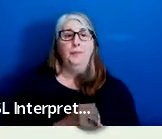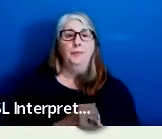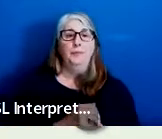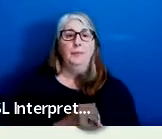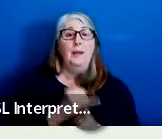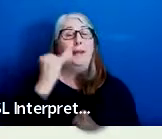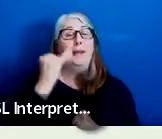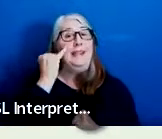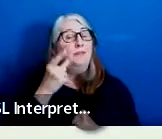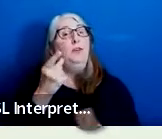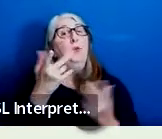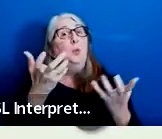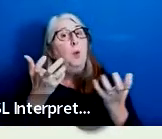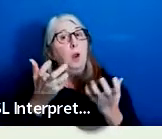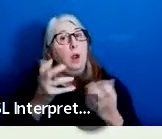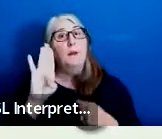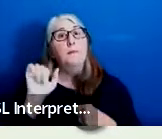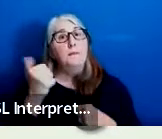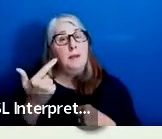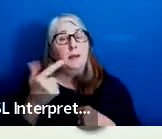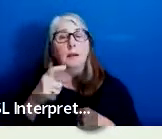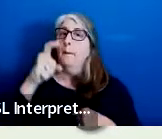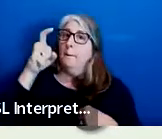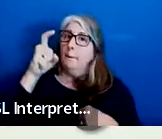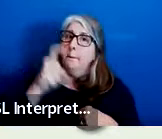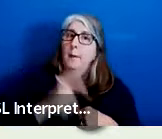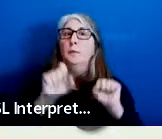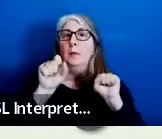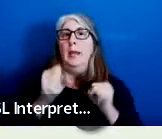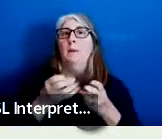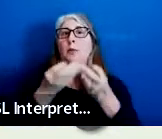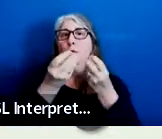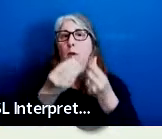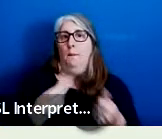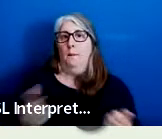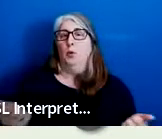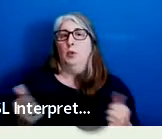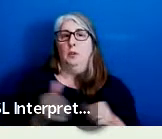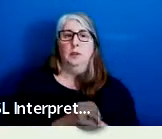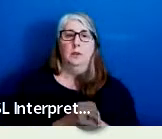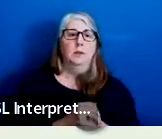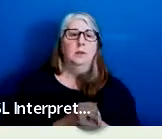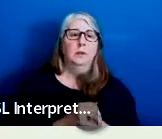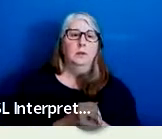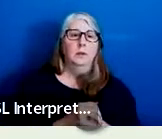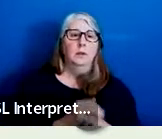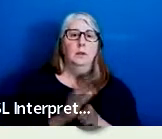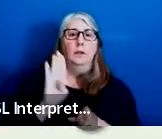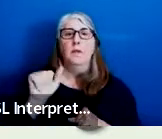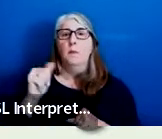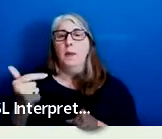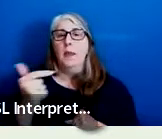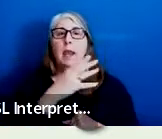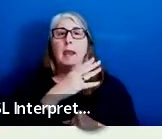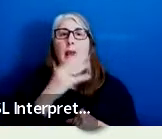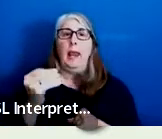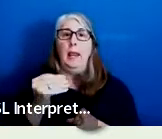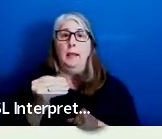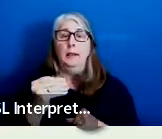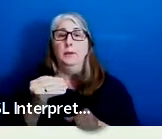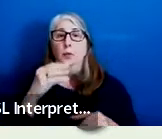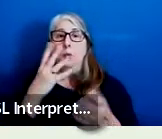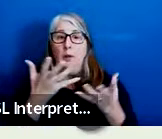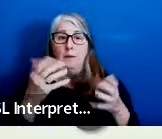But if you choose to, the bag must be compostable. The bag and its packaging will indicate